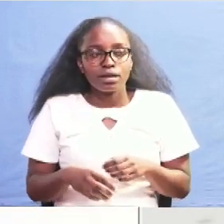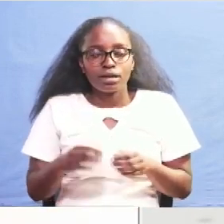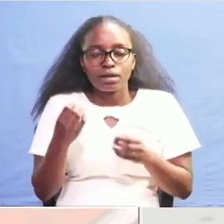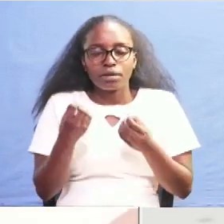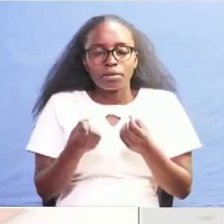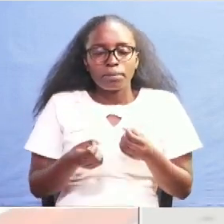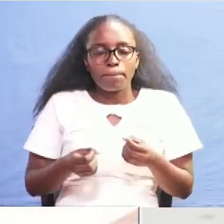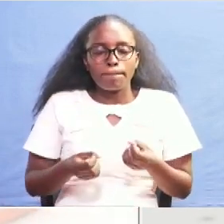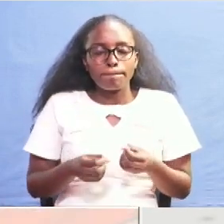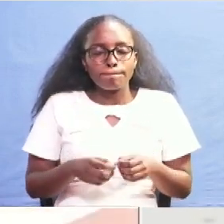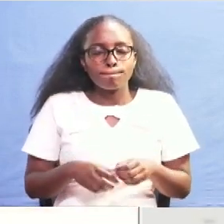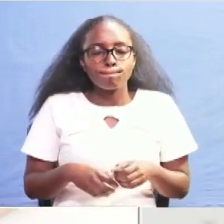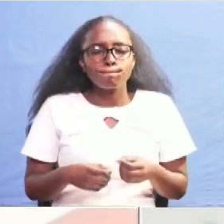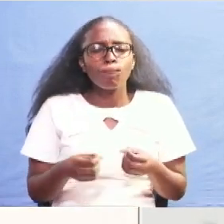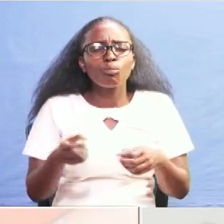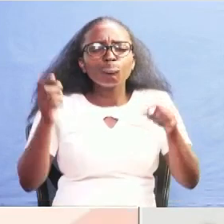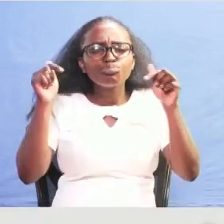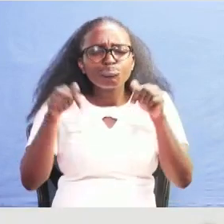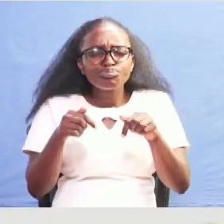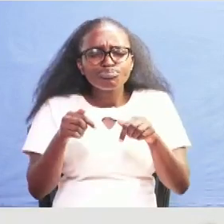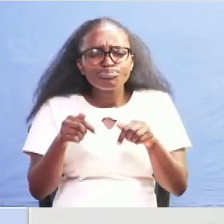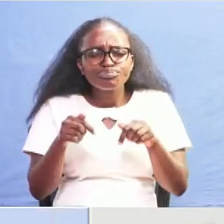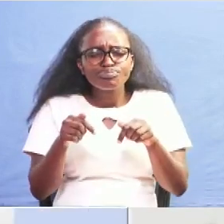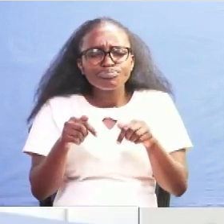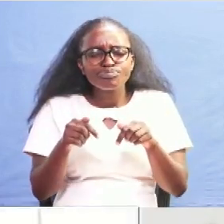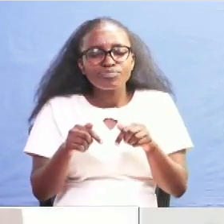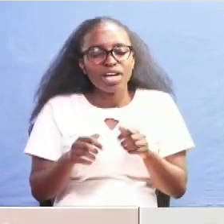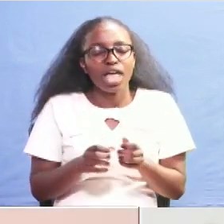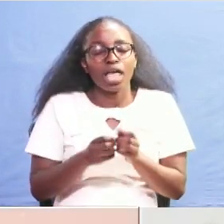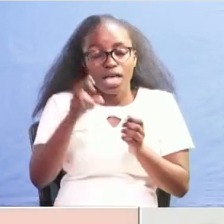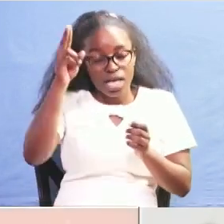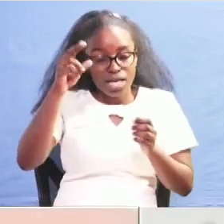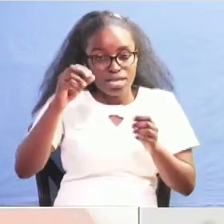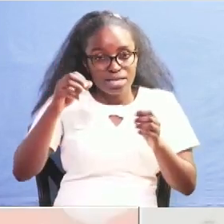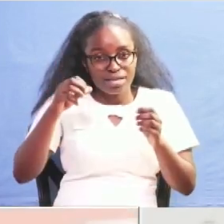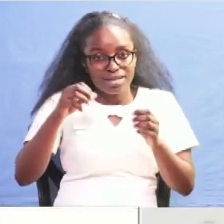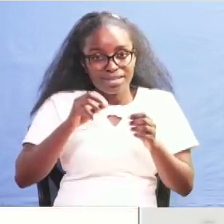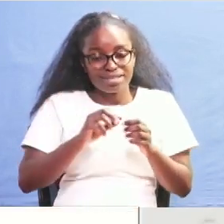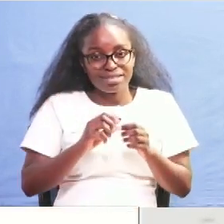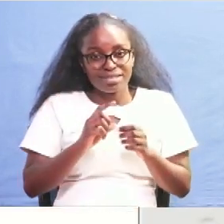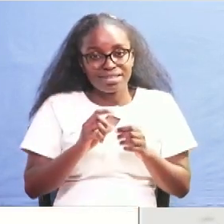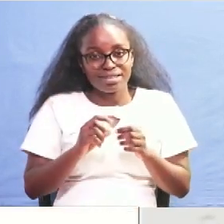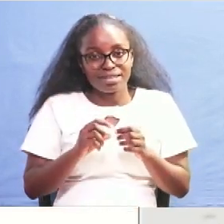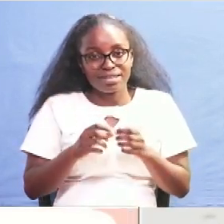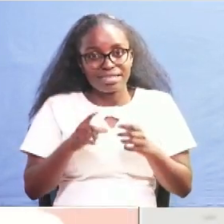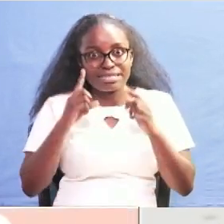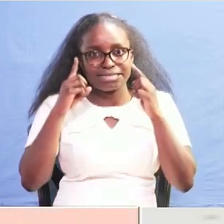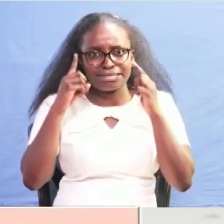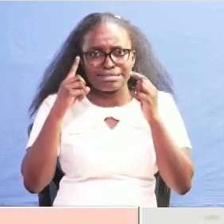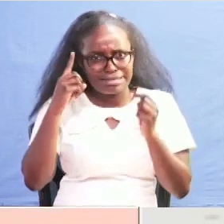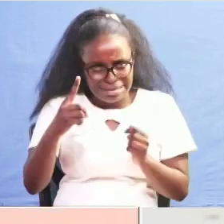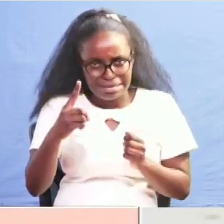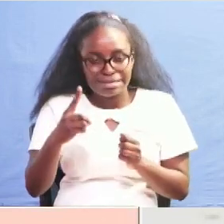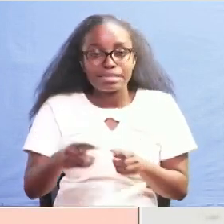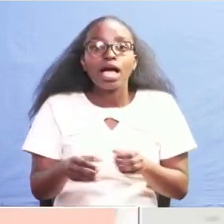was followed subsequently by a serious road travel accident within the vicinity. And this became